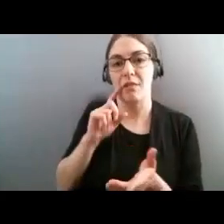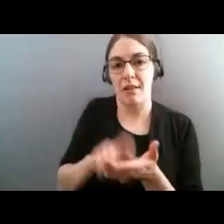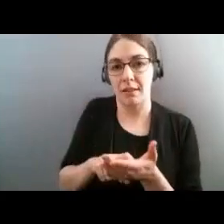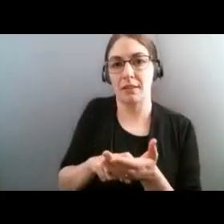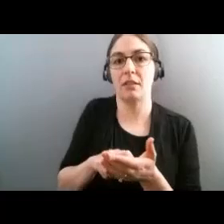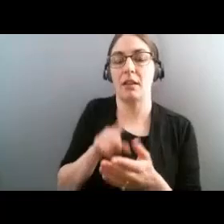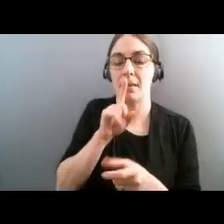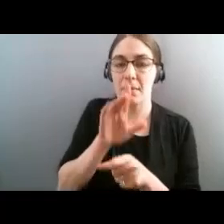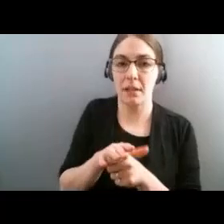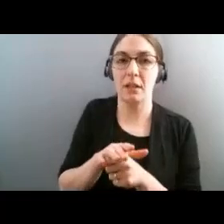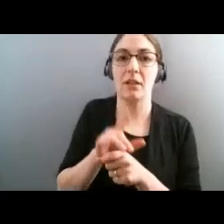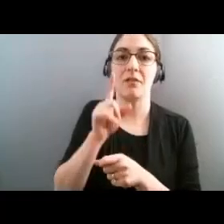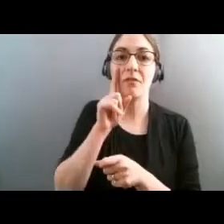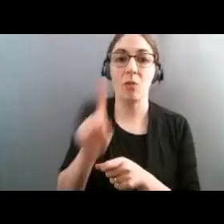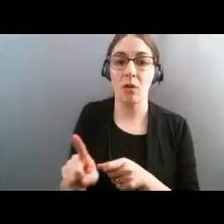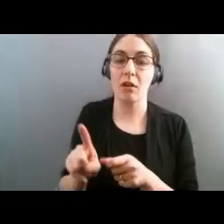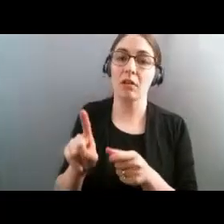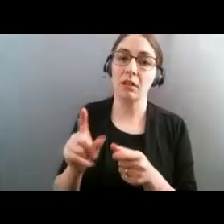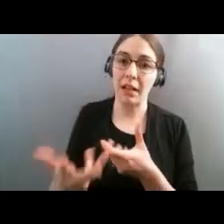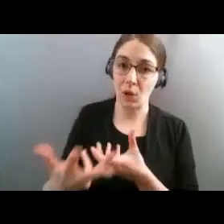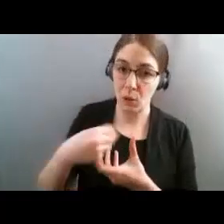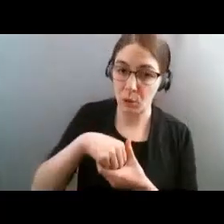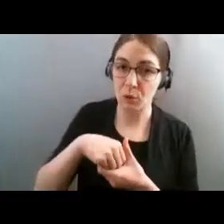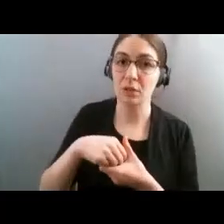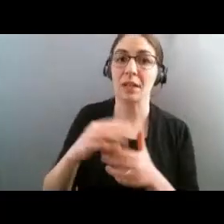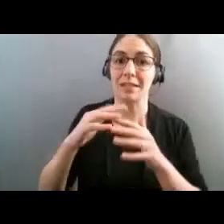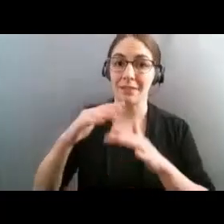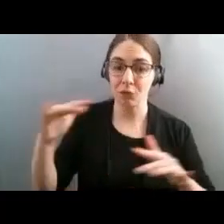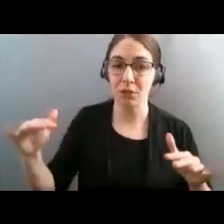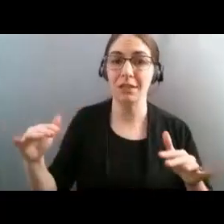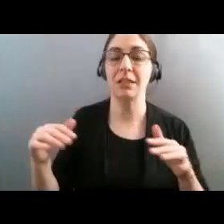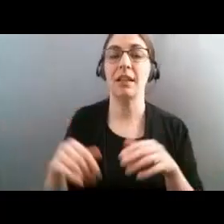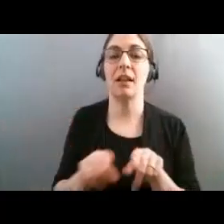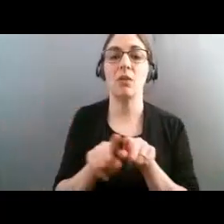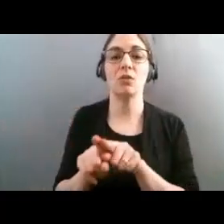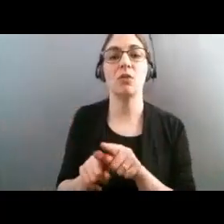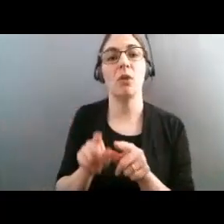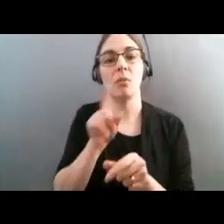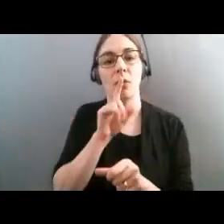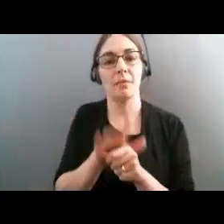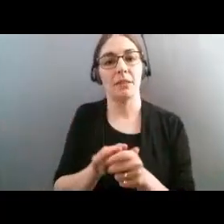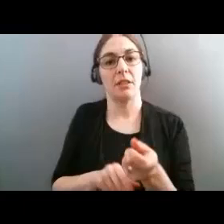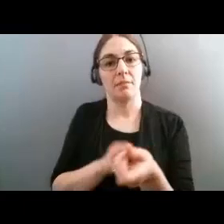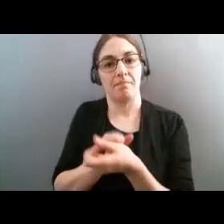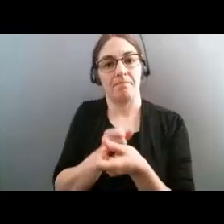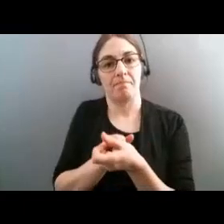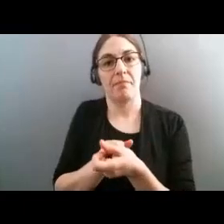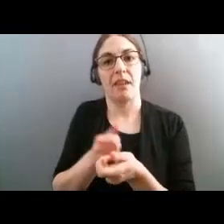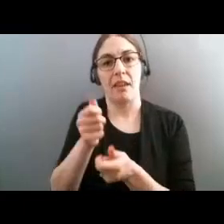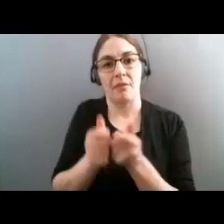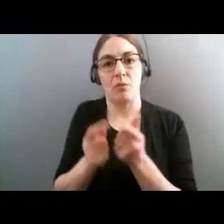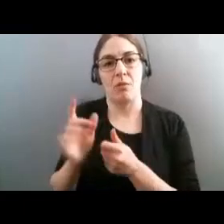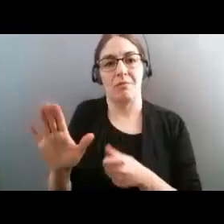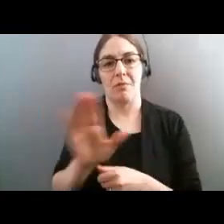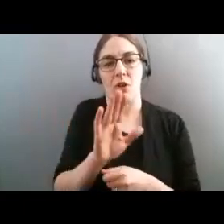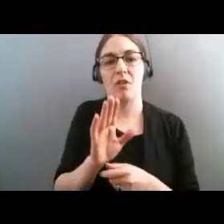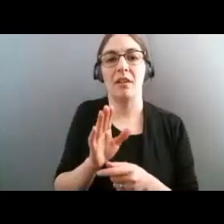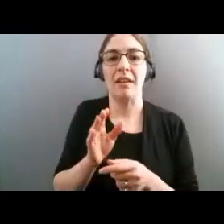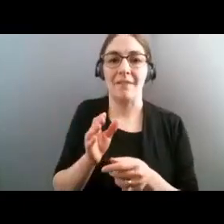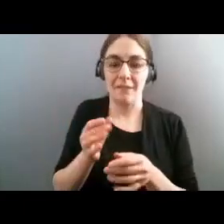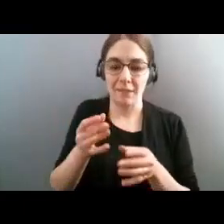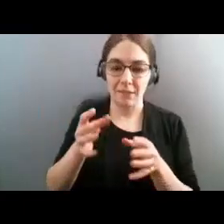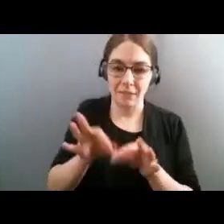a promise to uphold the inherent value of every individual. Whether through accessible technology,